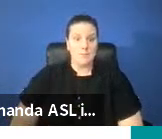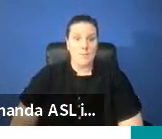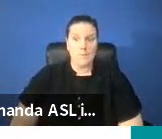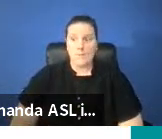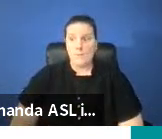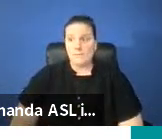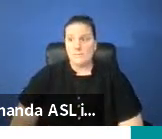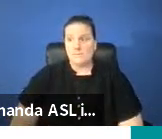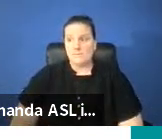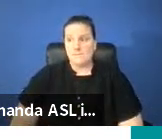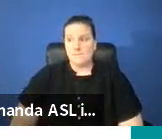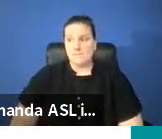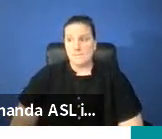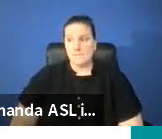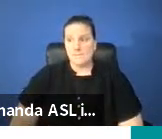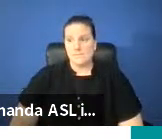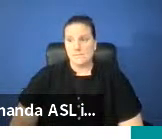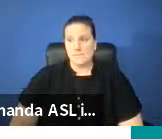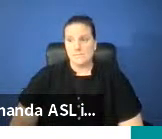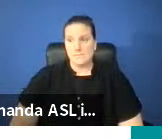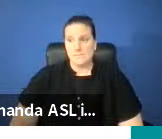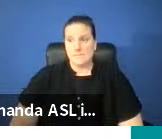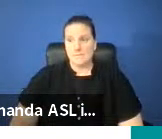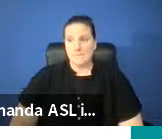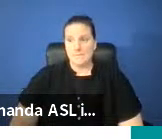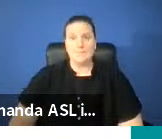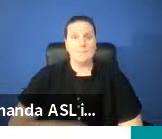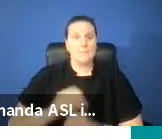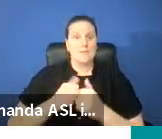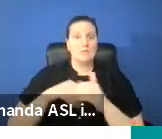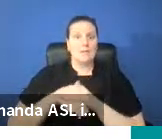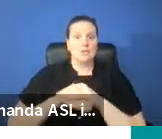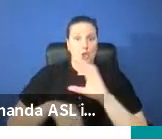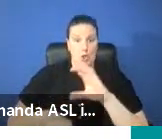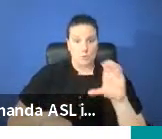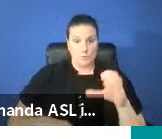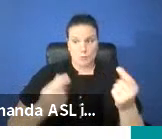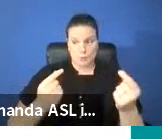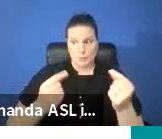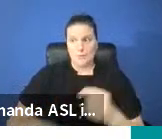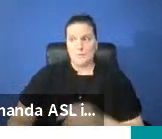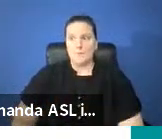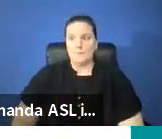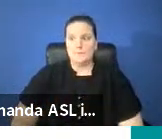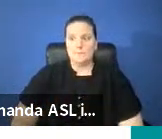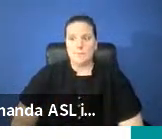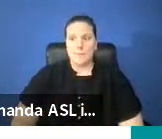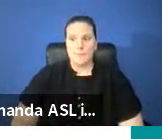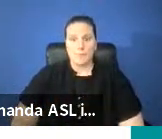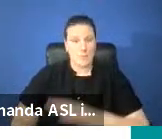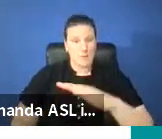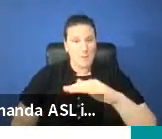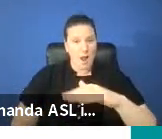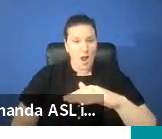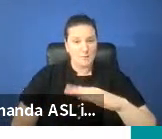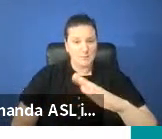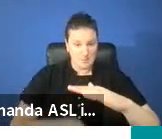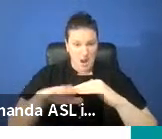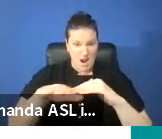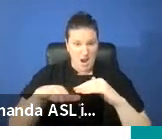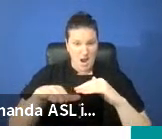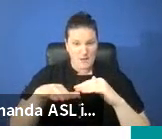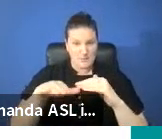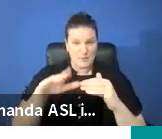Okay, next slide. How to access closed captions. At the bottom middle of